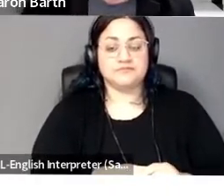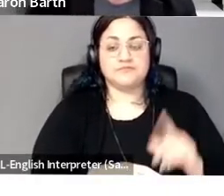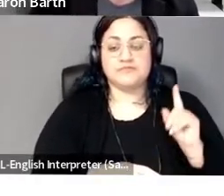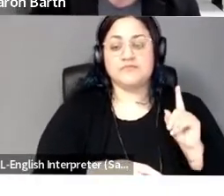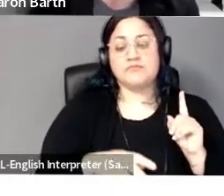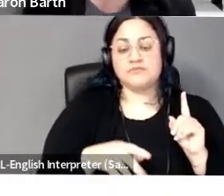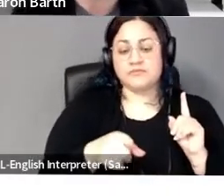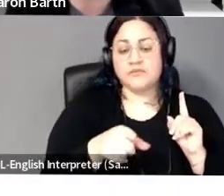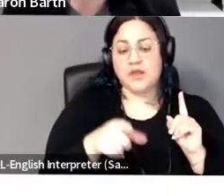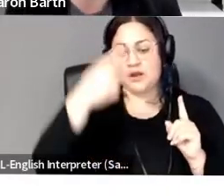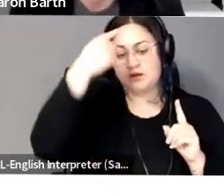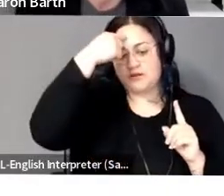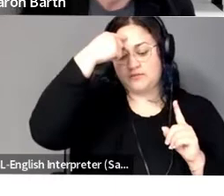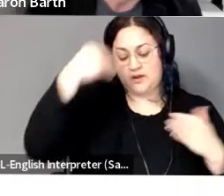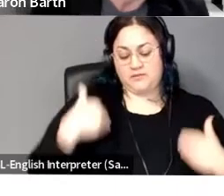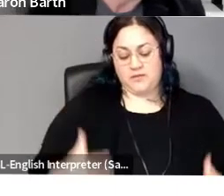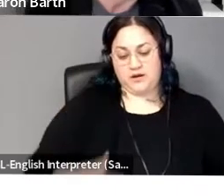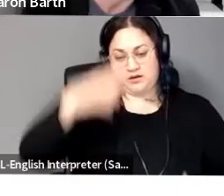Mind-body connection, I like that.